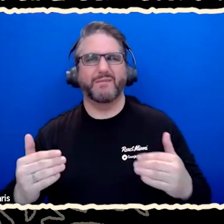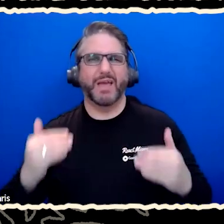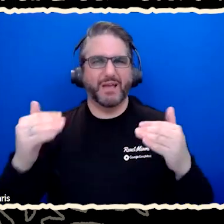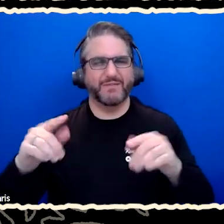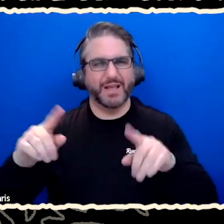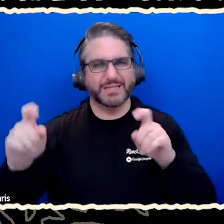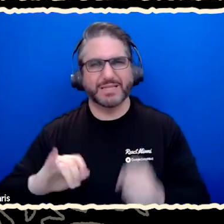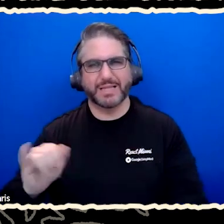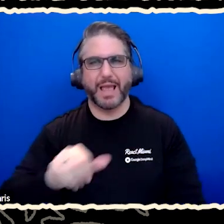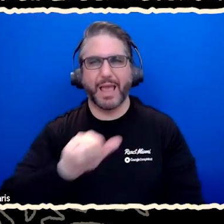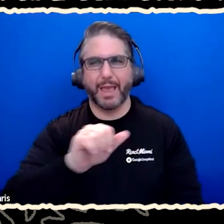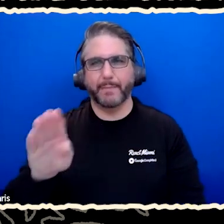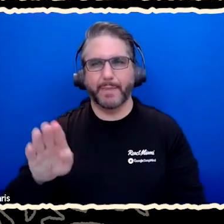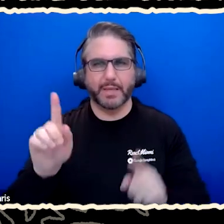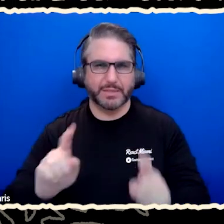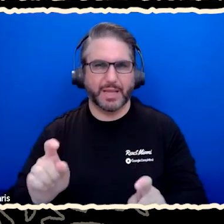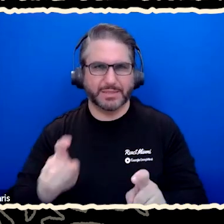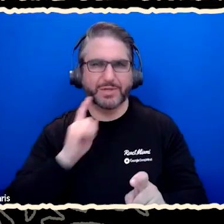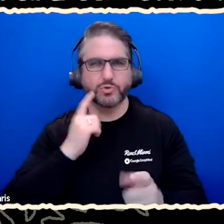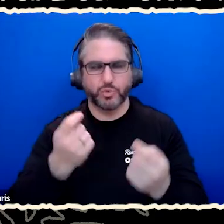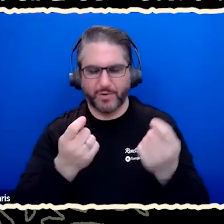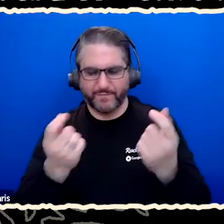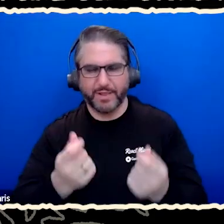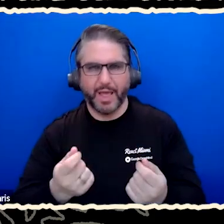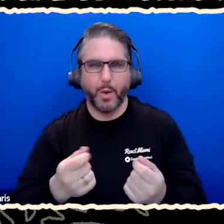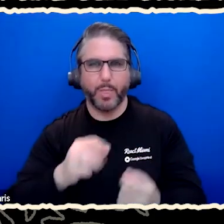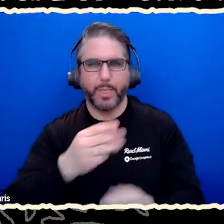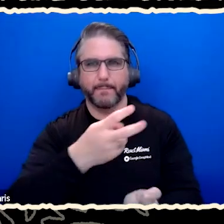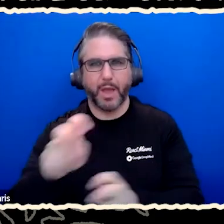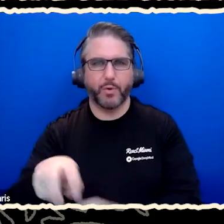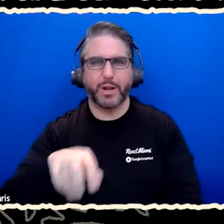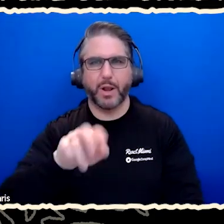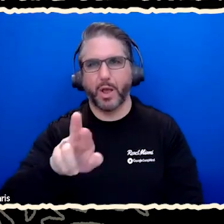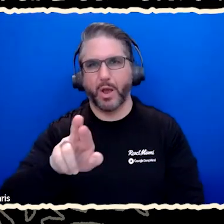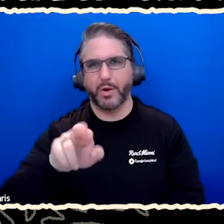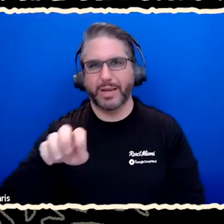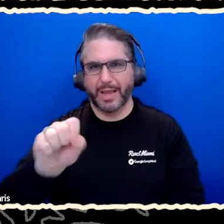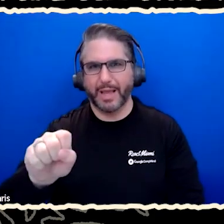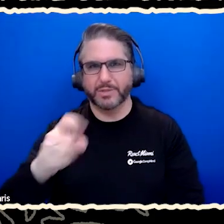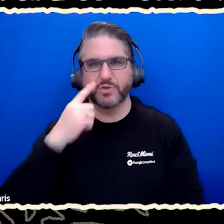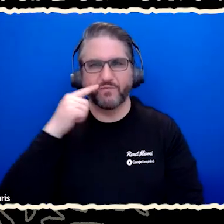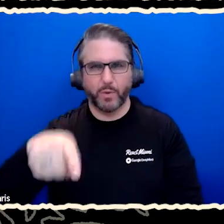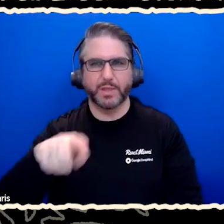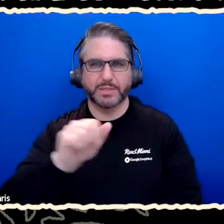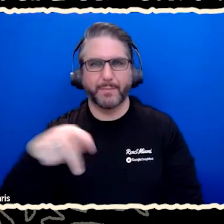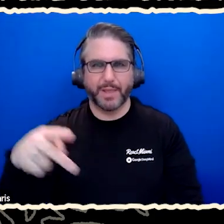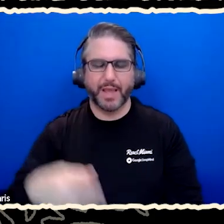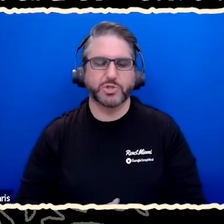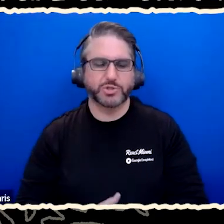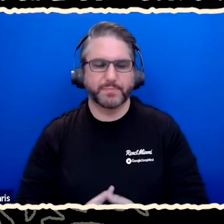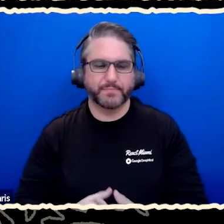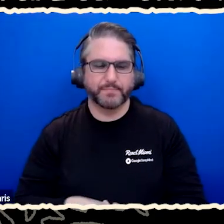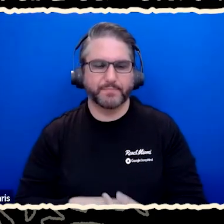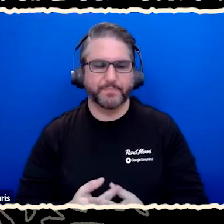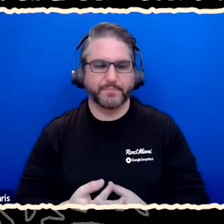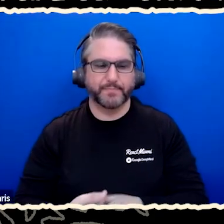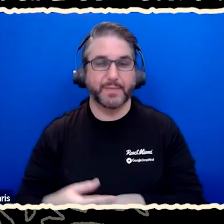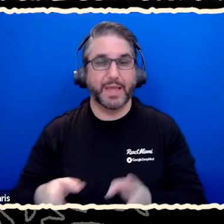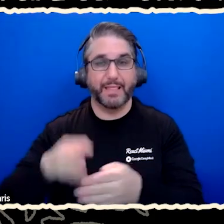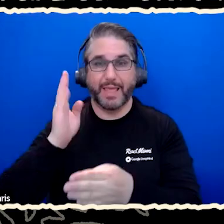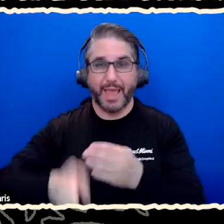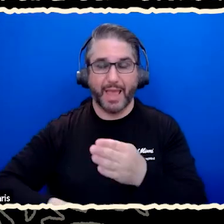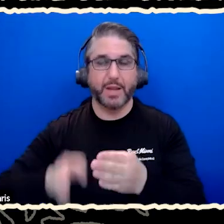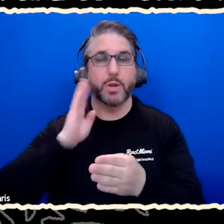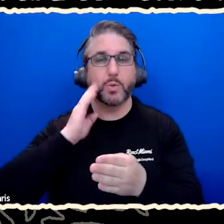as A/B testing, to carefully roll out the migrated areas of your application. Finally, in the end, you will end up